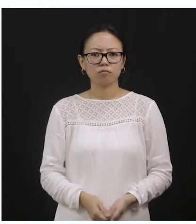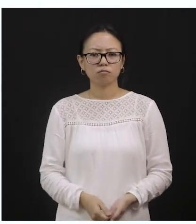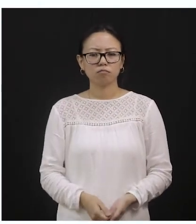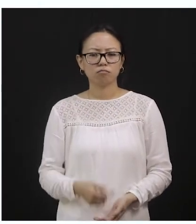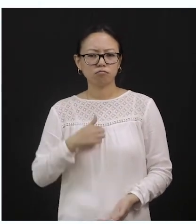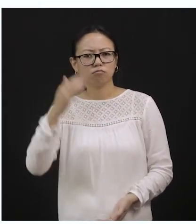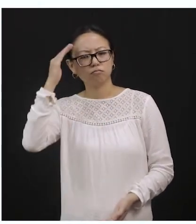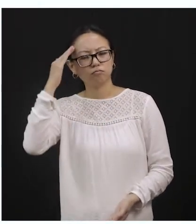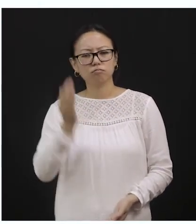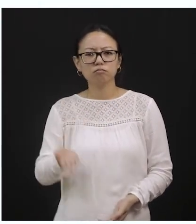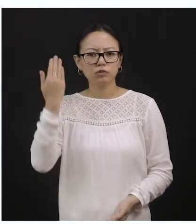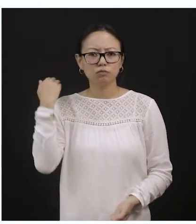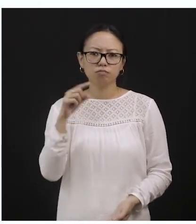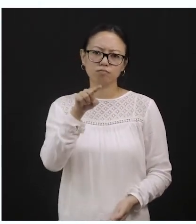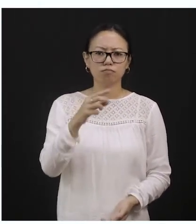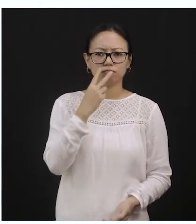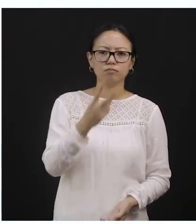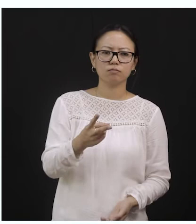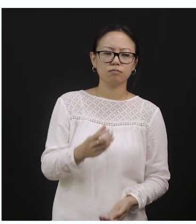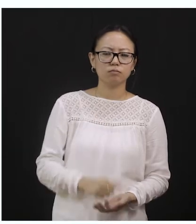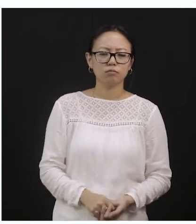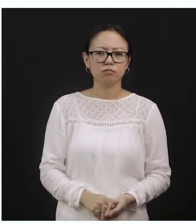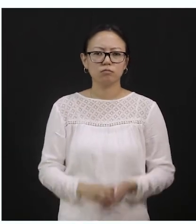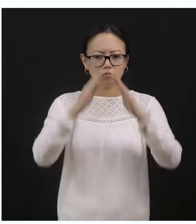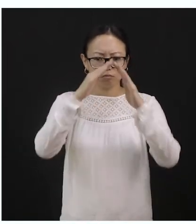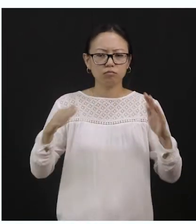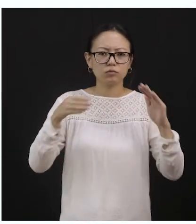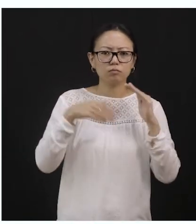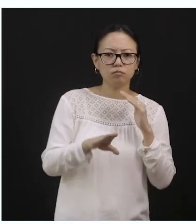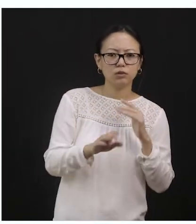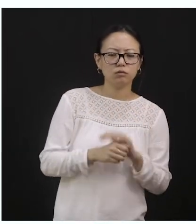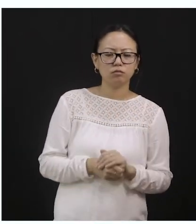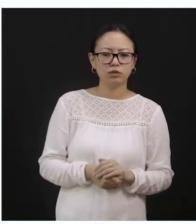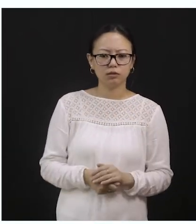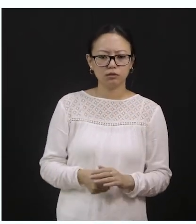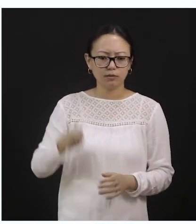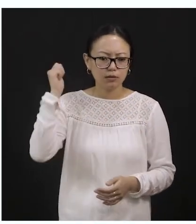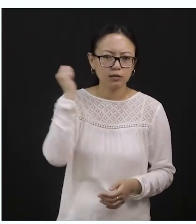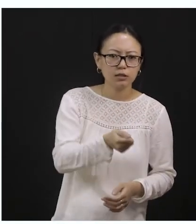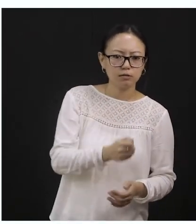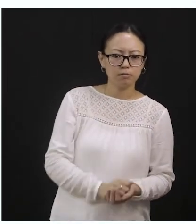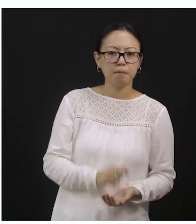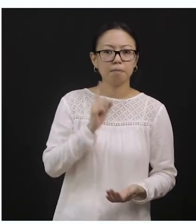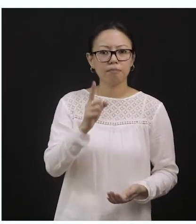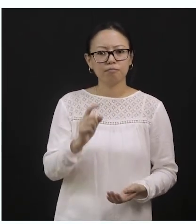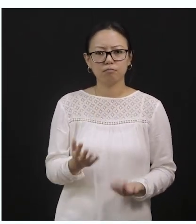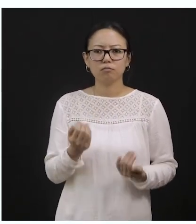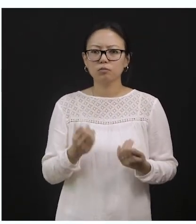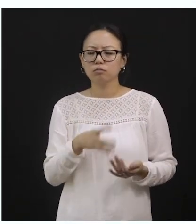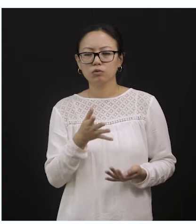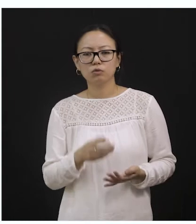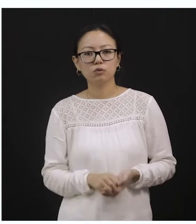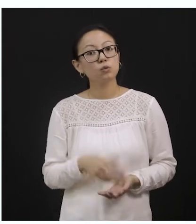right? Because you must have seen a cockroach at home, and when you try to kill the cockroach, you're not able to do so. The reason to this is because they're very fast.